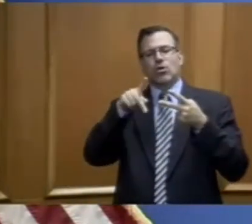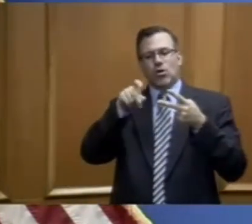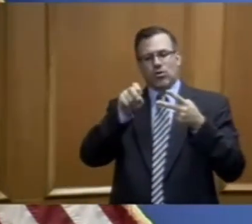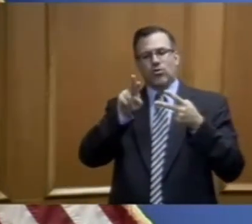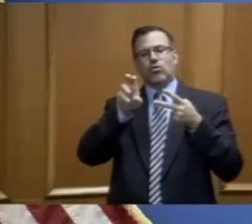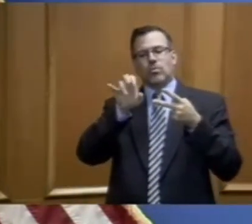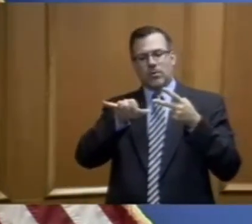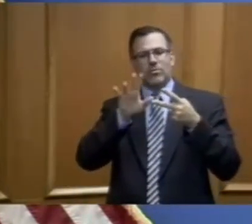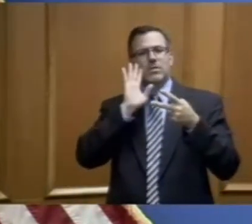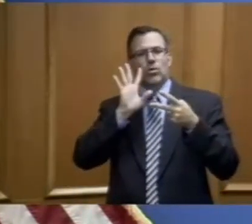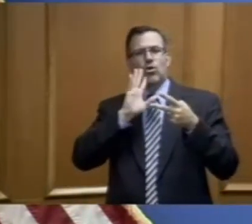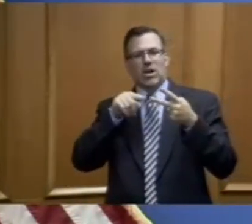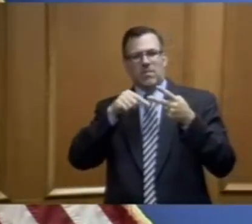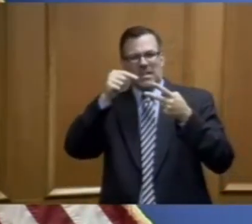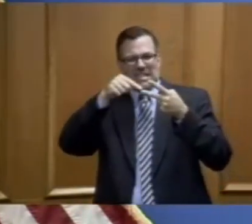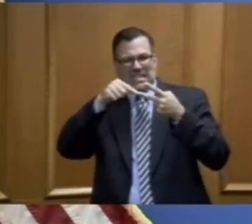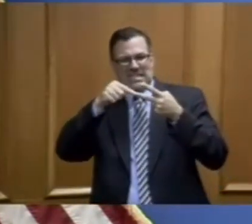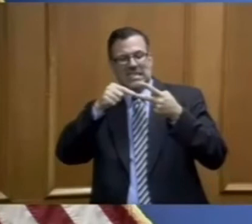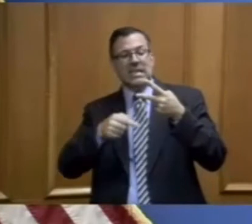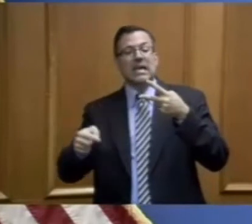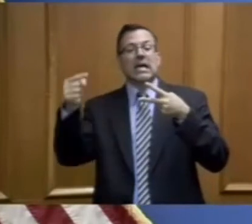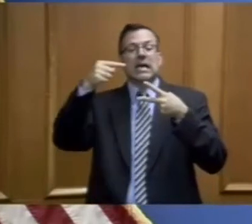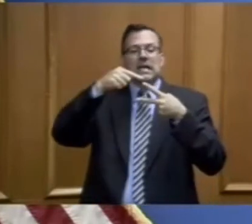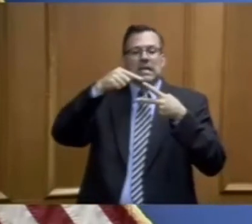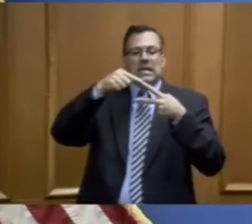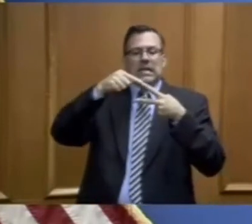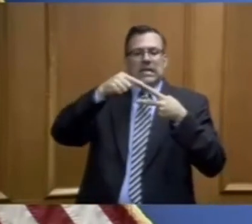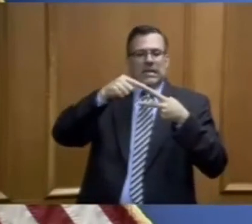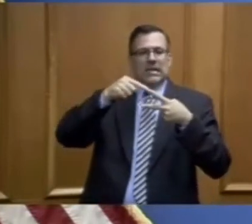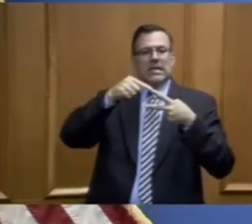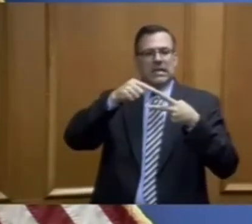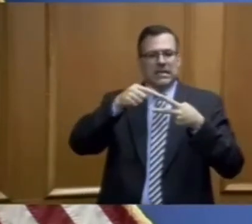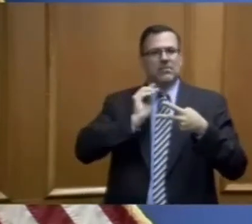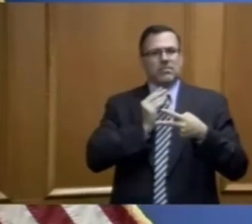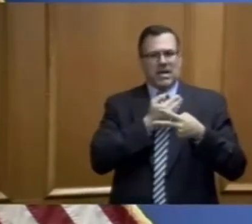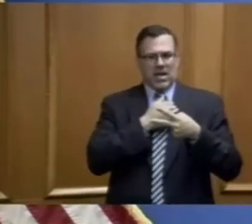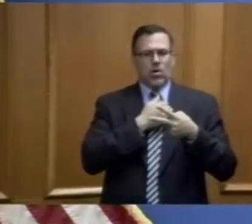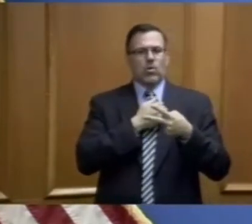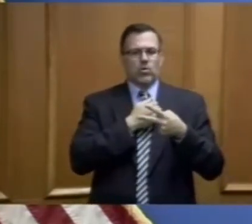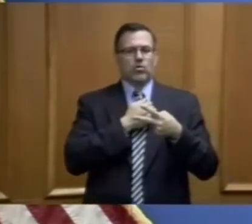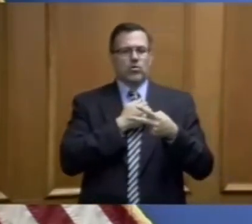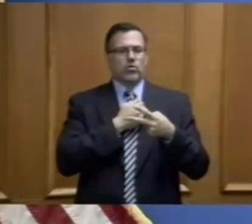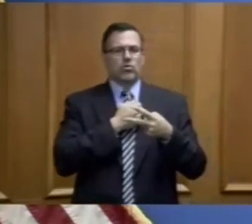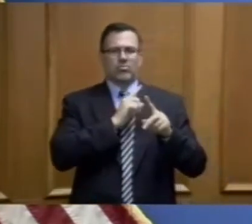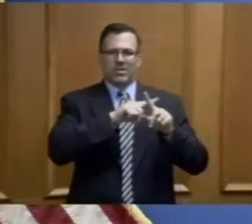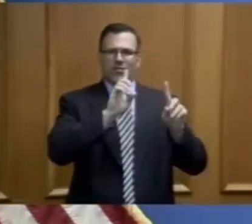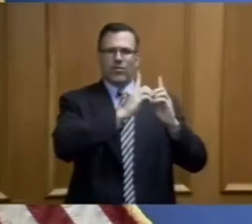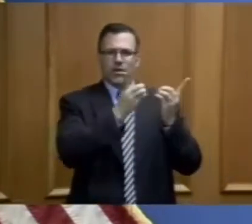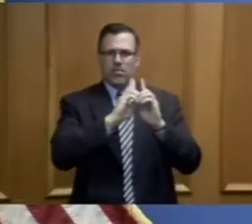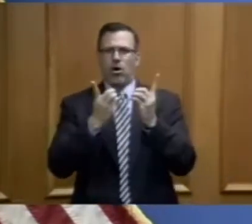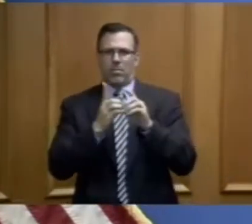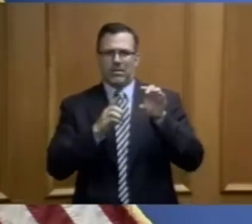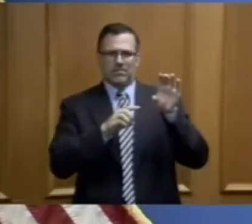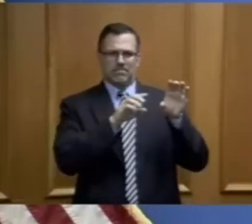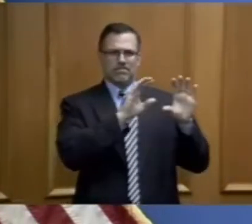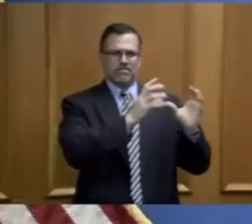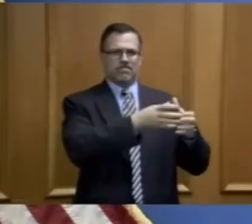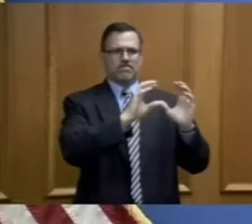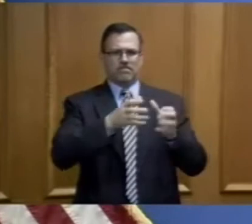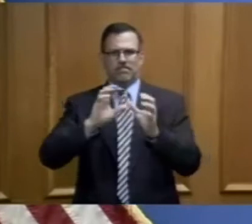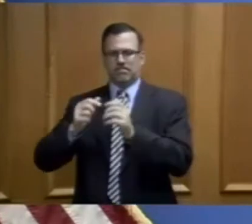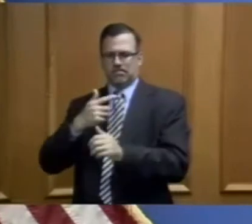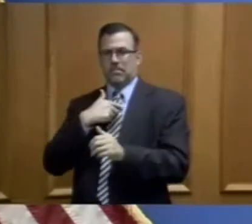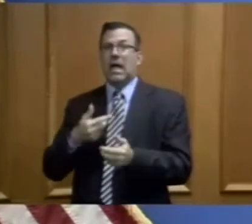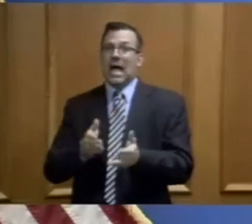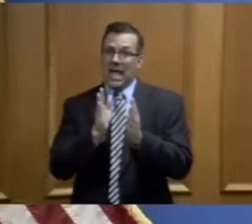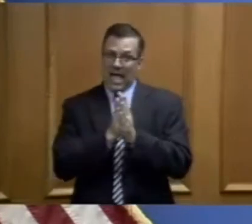for prisons. Yeah, our agencies have been asked to make proposed